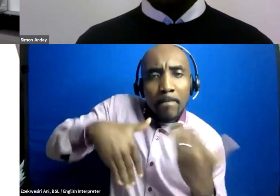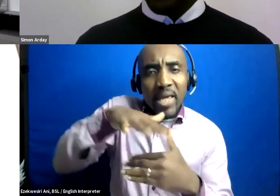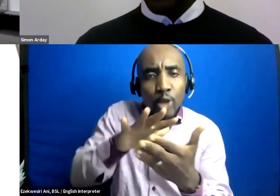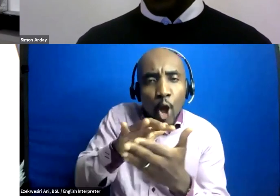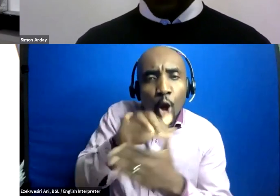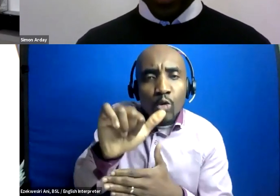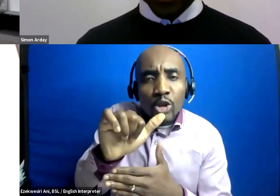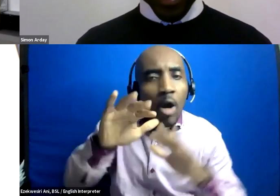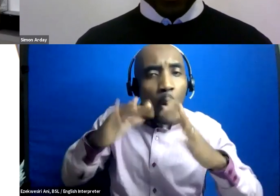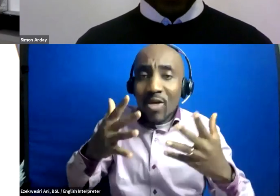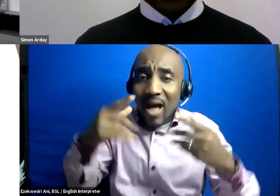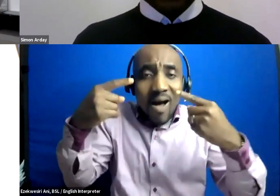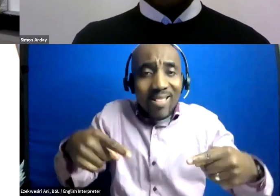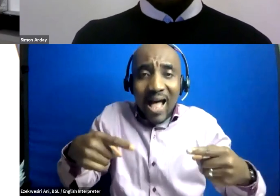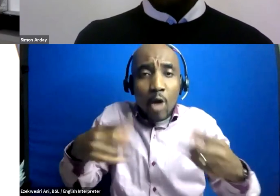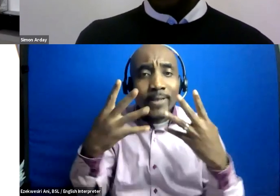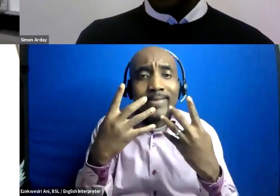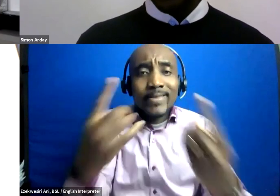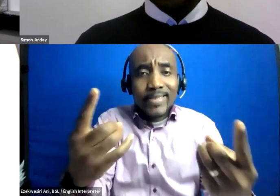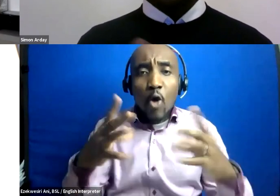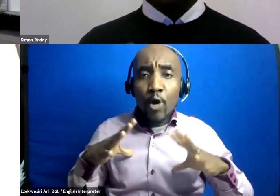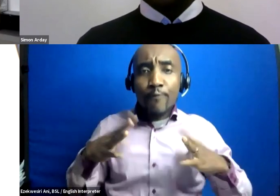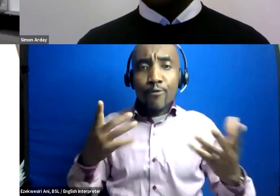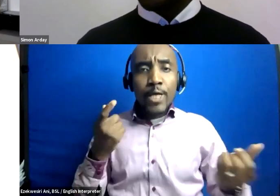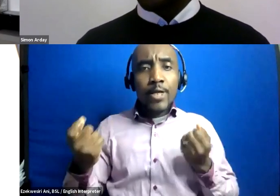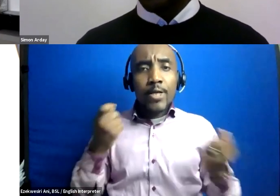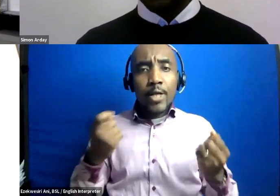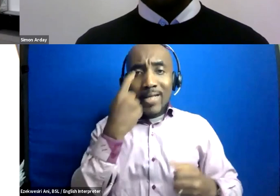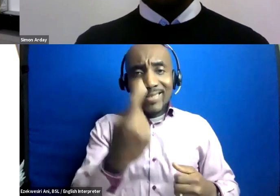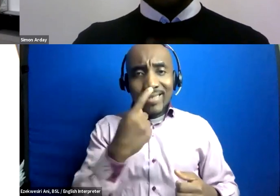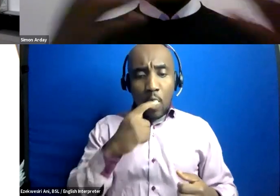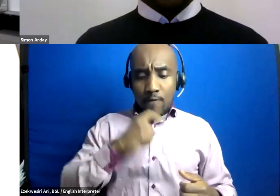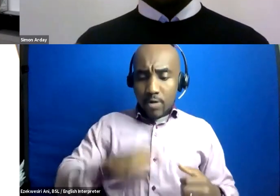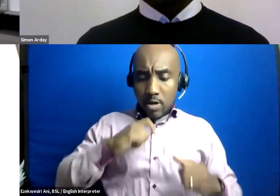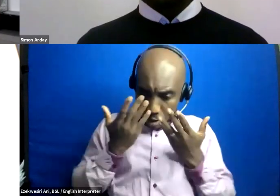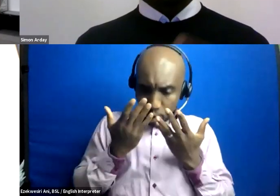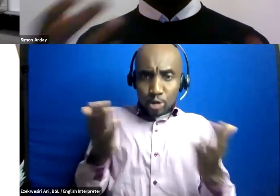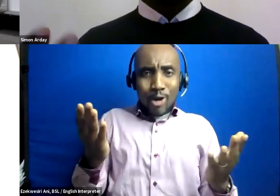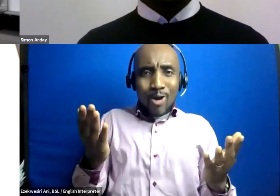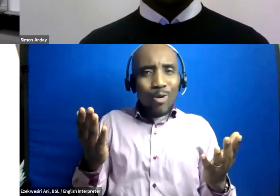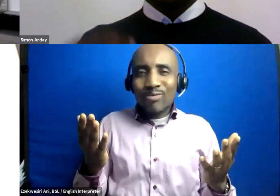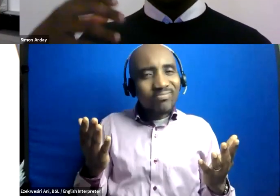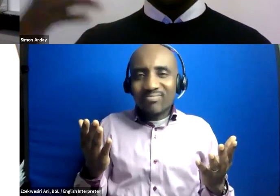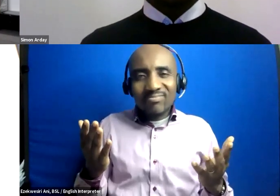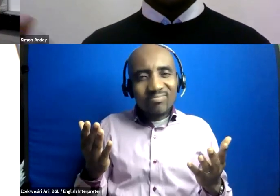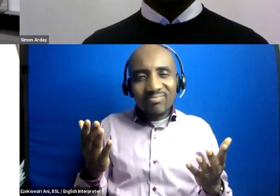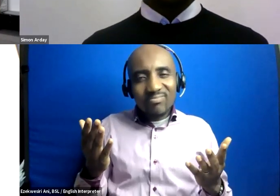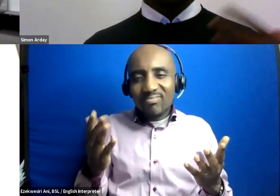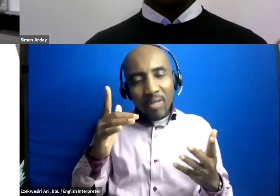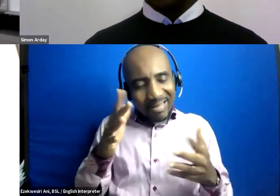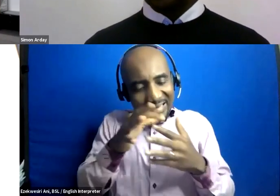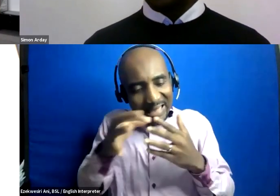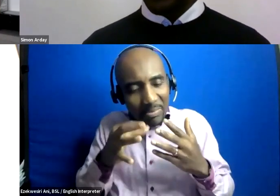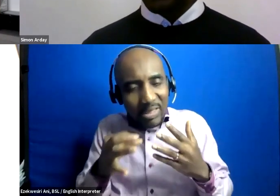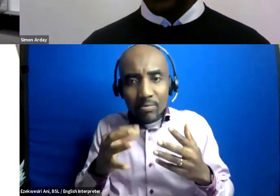we're not going to be working with people in a way that sees them for who they are, as opposed to just a kind of collection of symptoms or a risk assessment